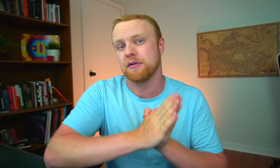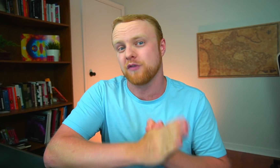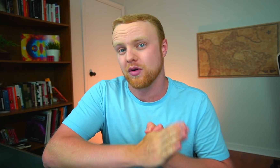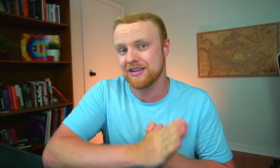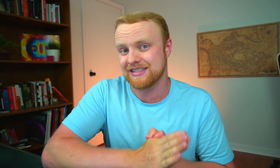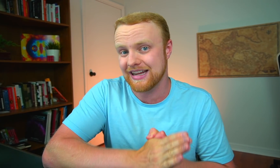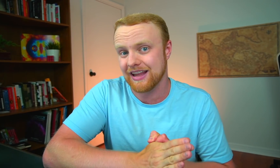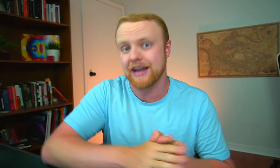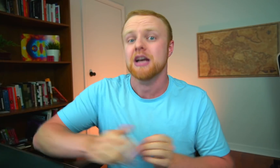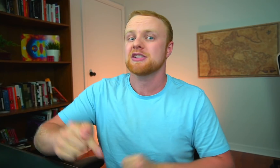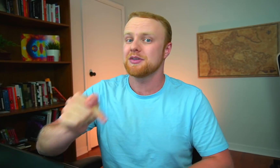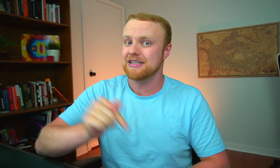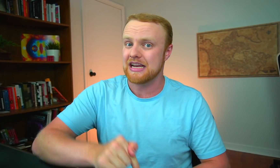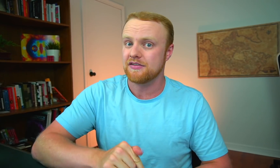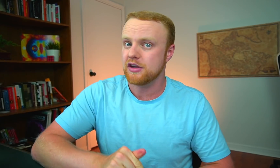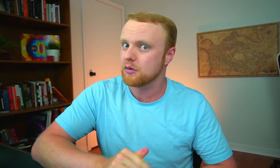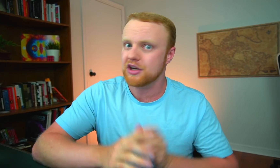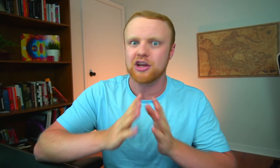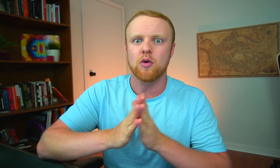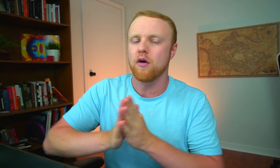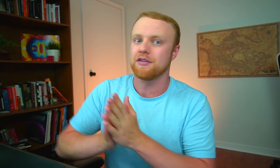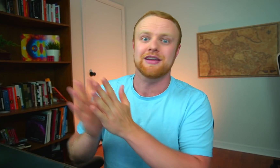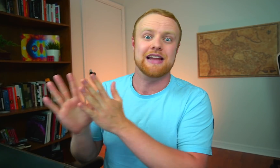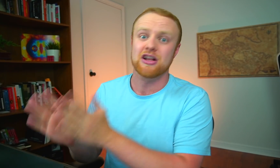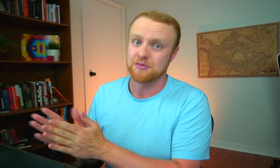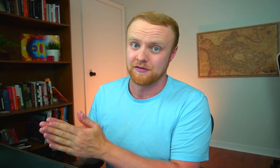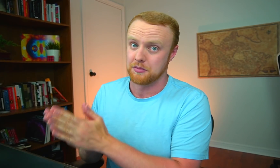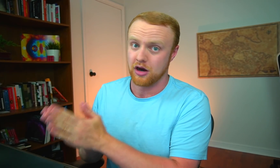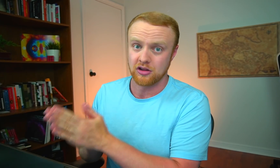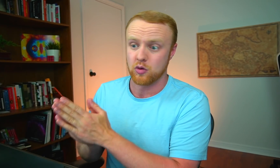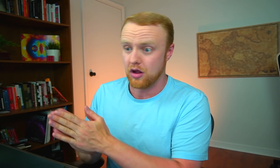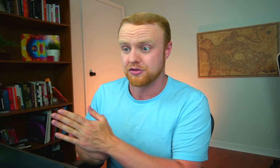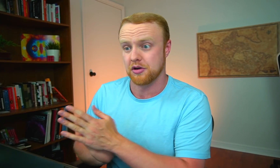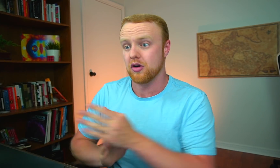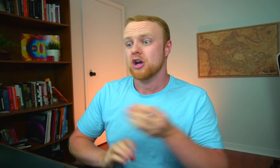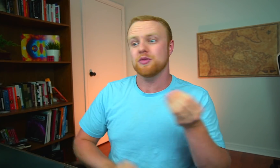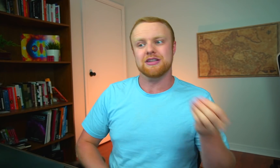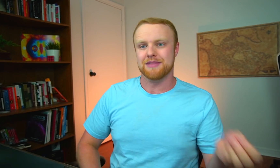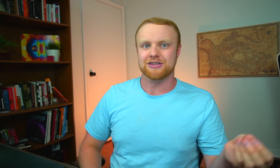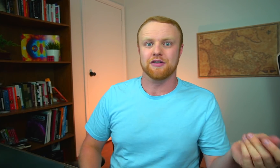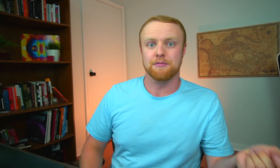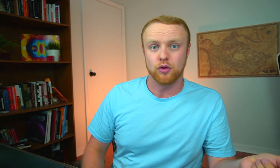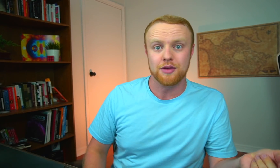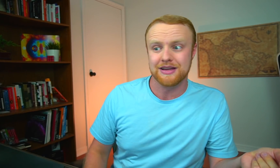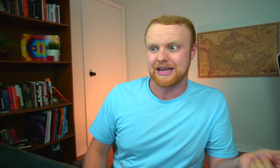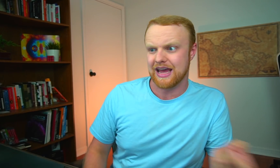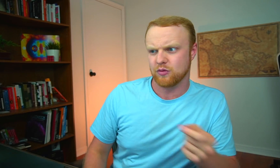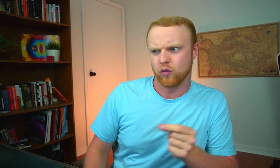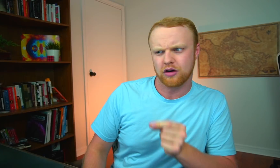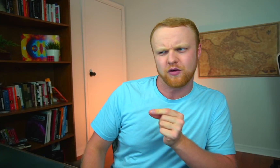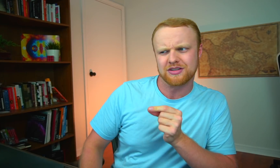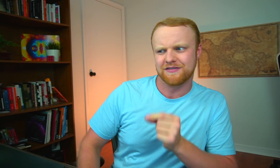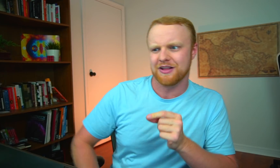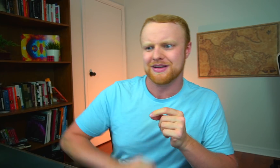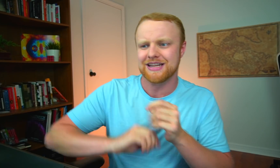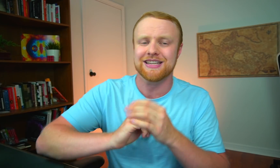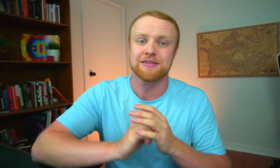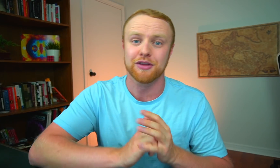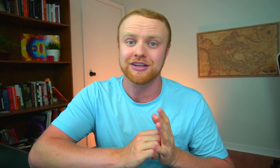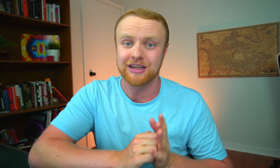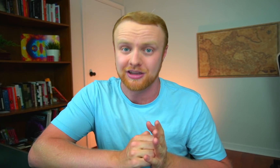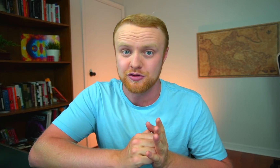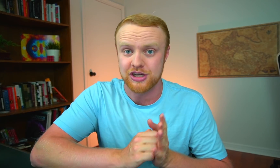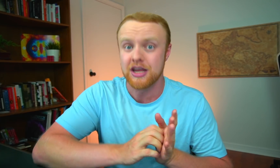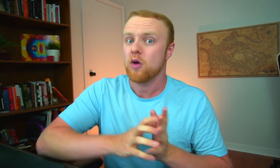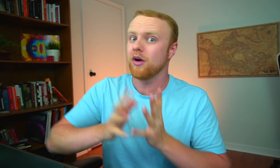Commons before this deadline. So in today's video, we're going to go over the announcement from Carla Qualtro, who is the Minister of Employment and Workforce Development and